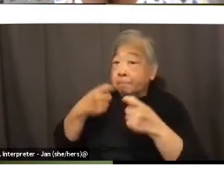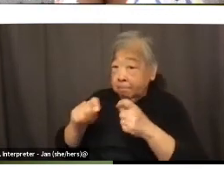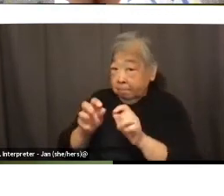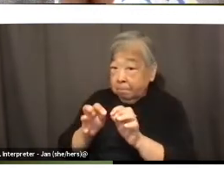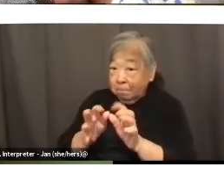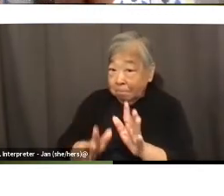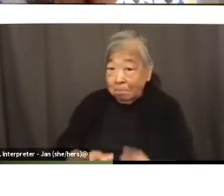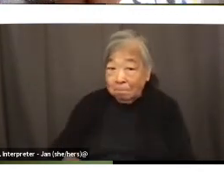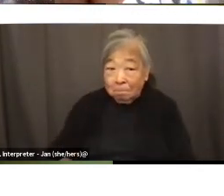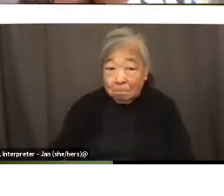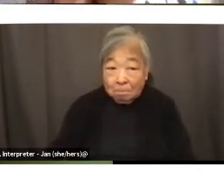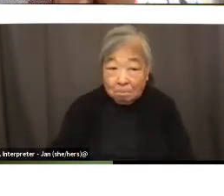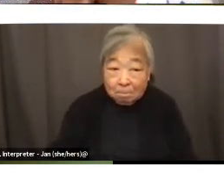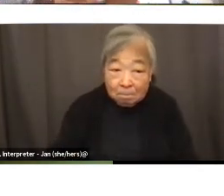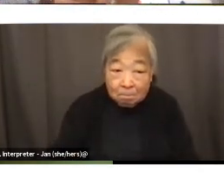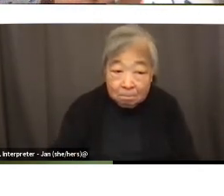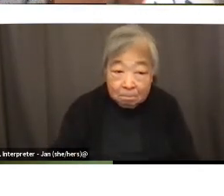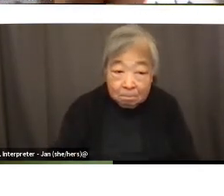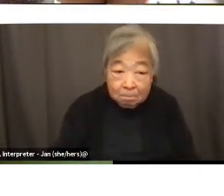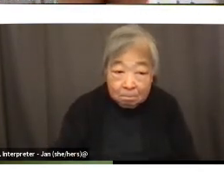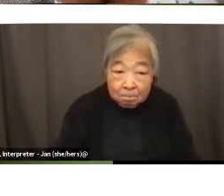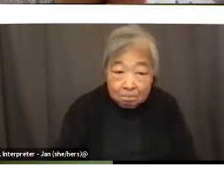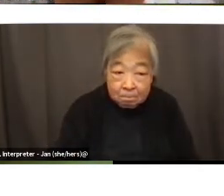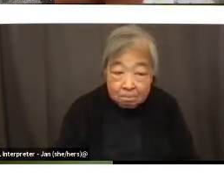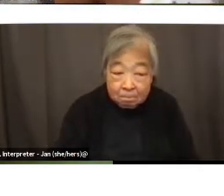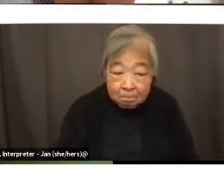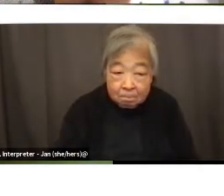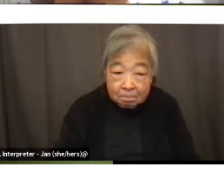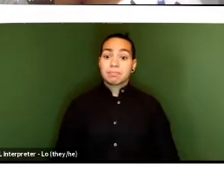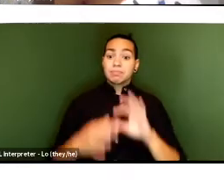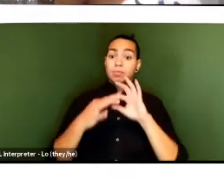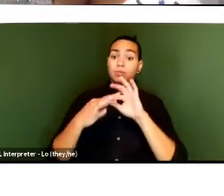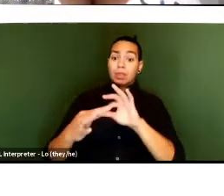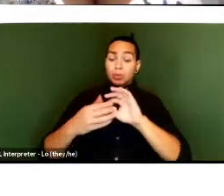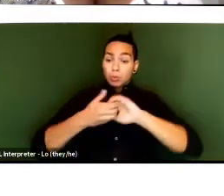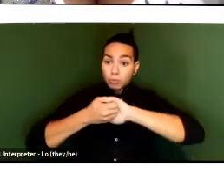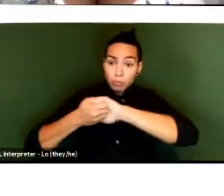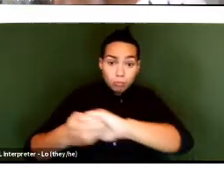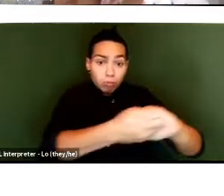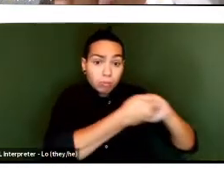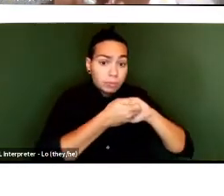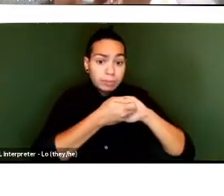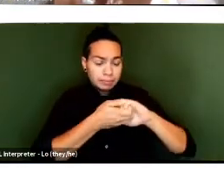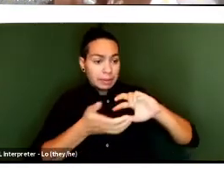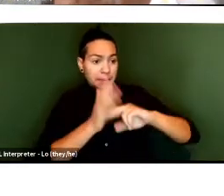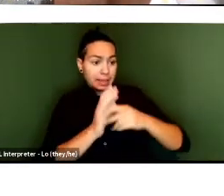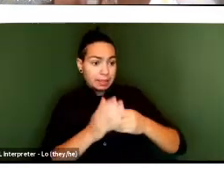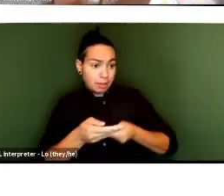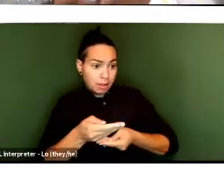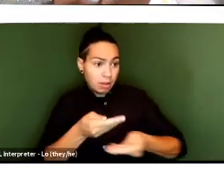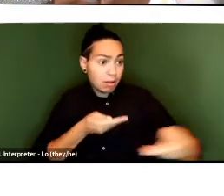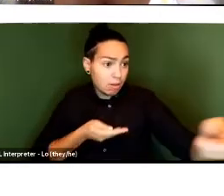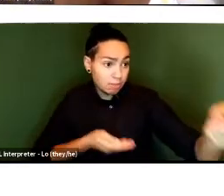So speaking of solidarity, solidarity is not transactional. So the protester in